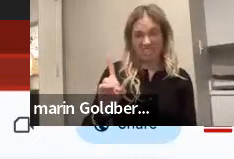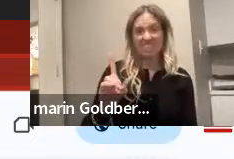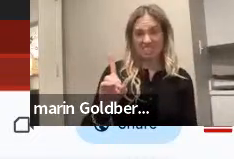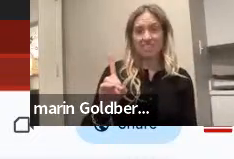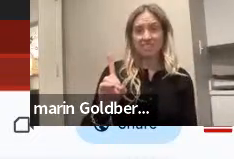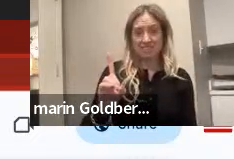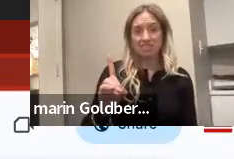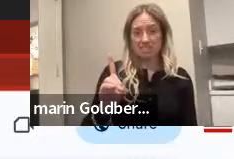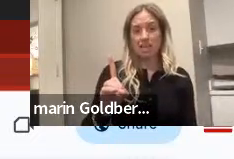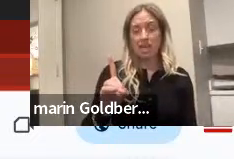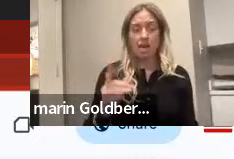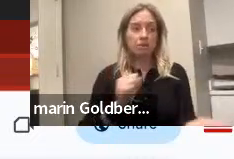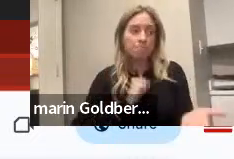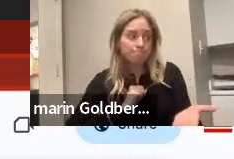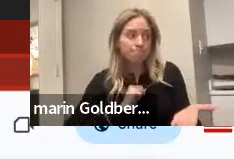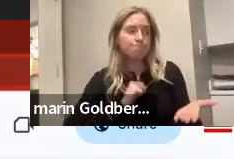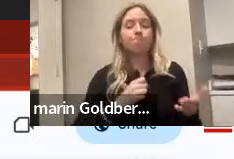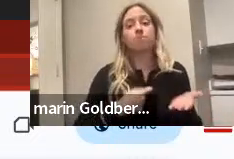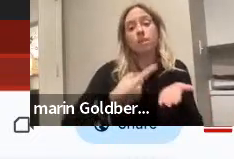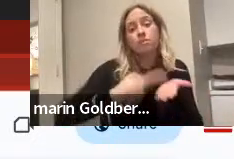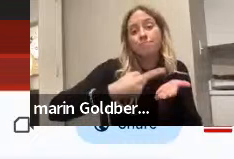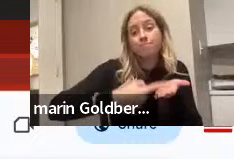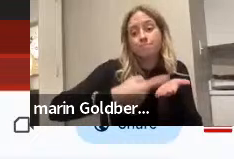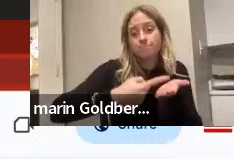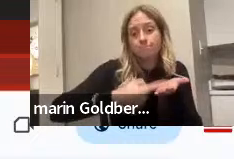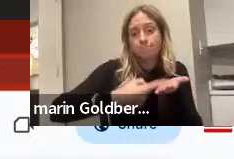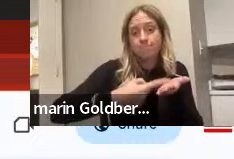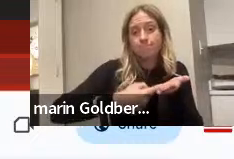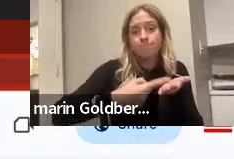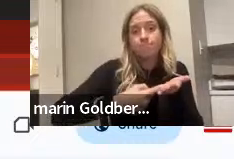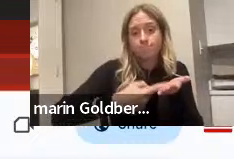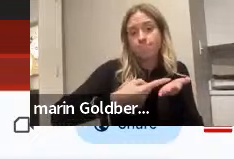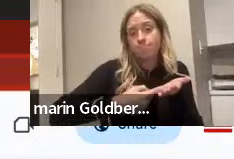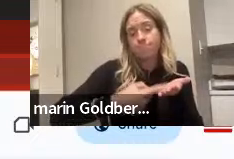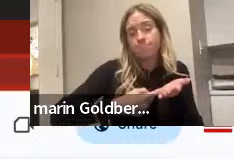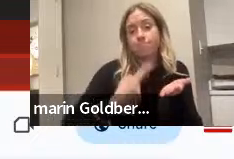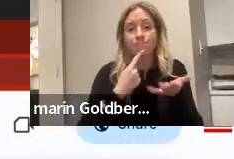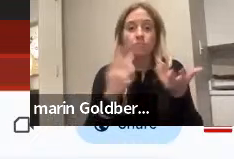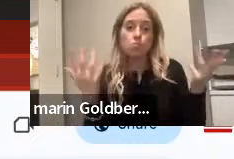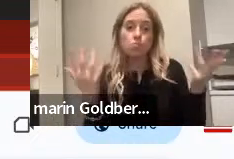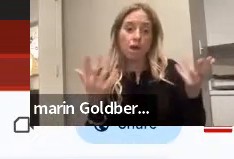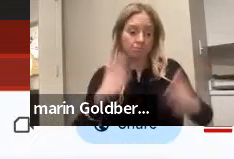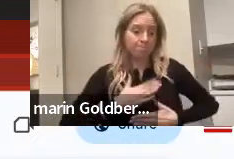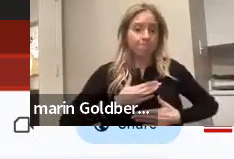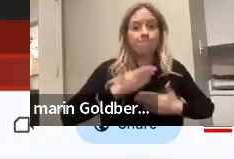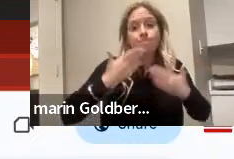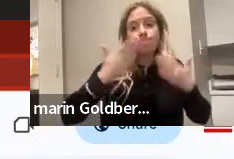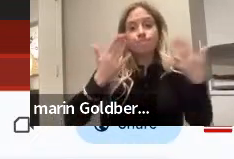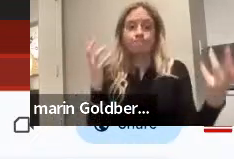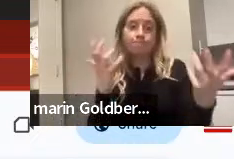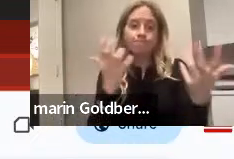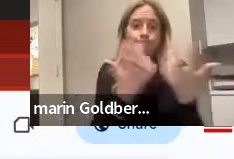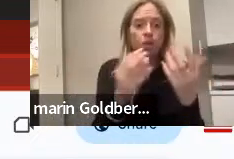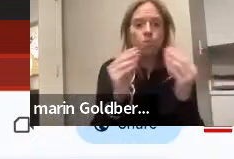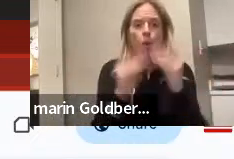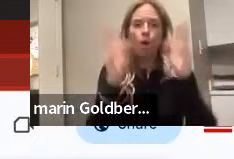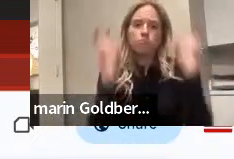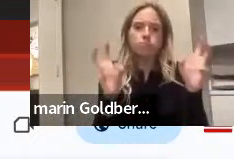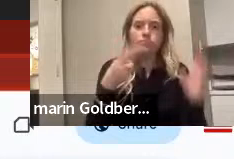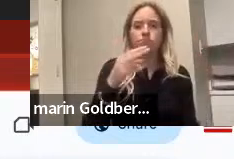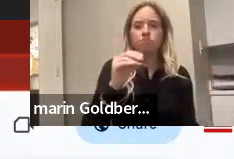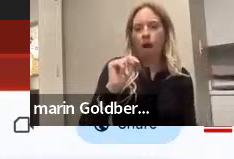And I was talking to him about it, and he said that he's willing to engage in more hotspot